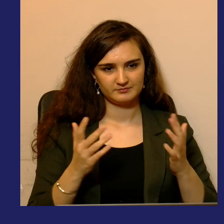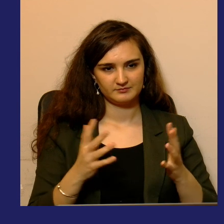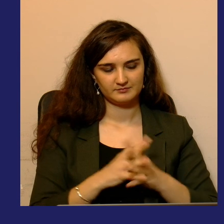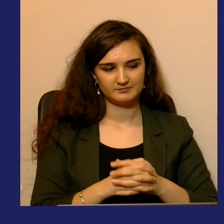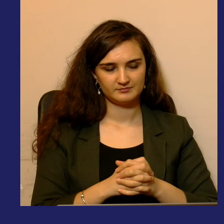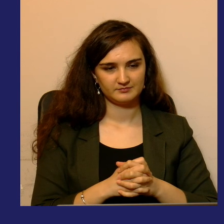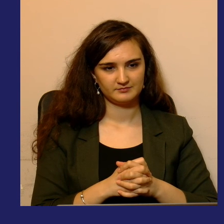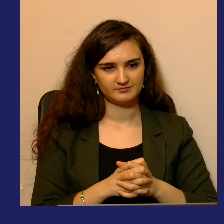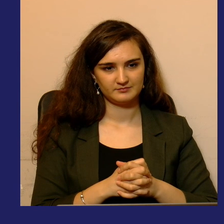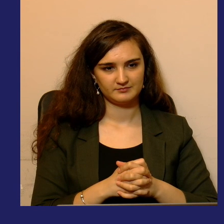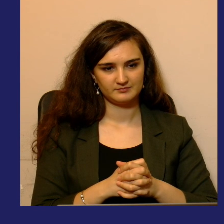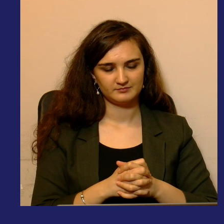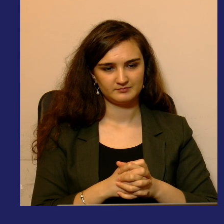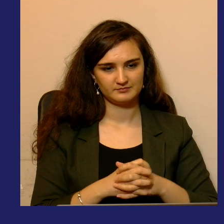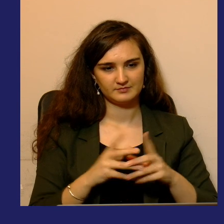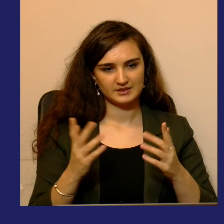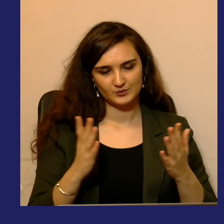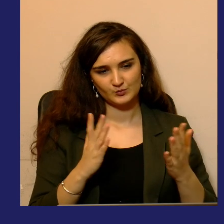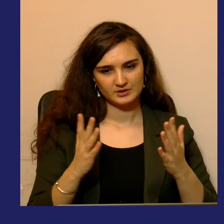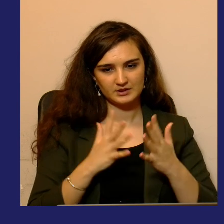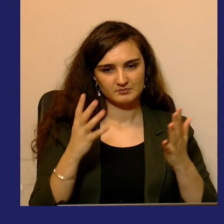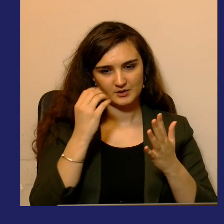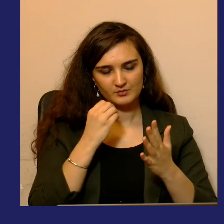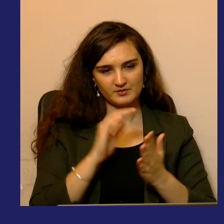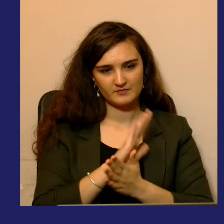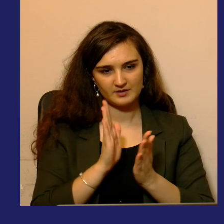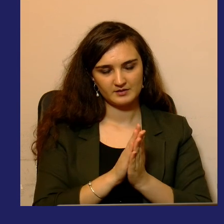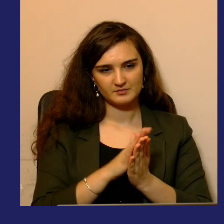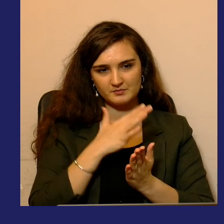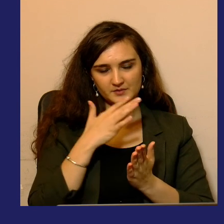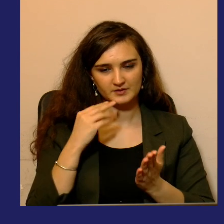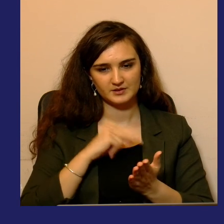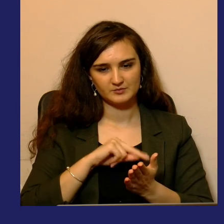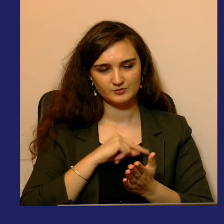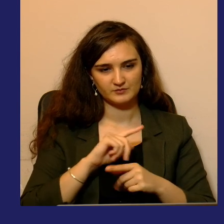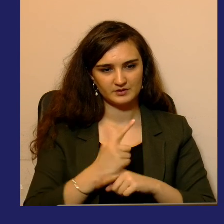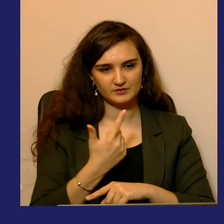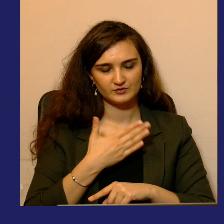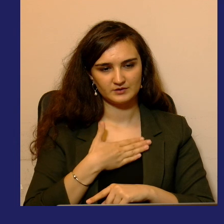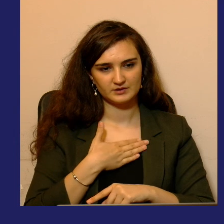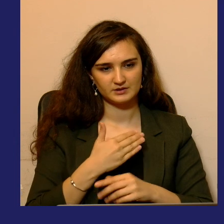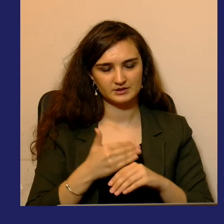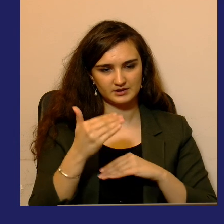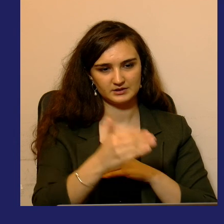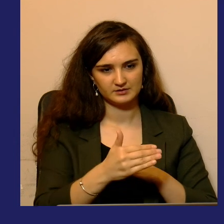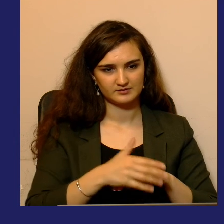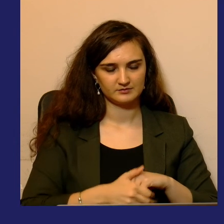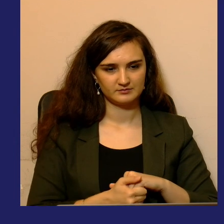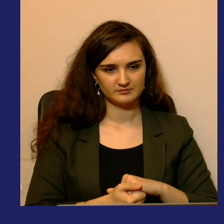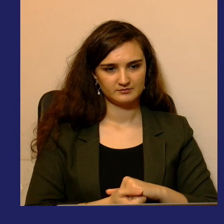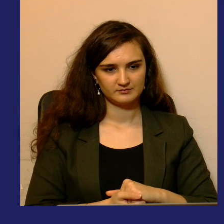Anyways, many, many thanks. There's a lot of work to do. These things are harder under the constraints of